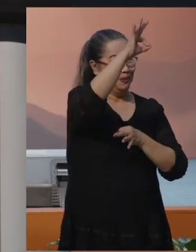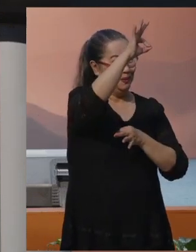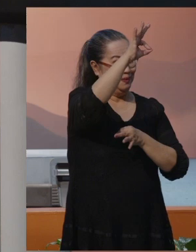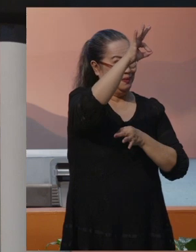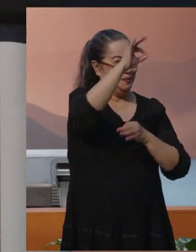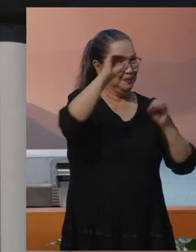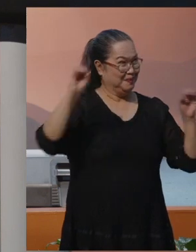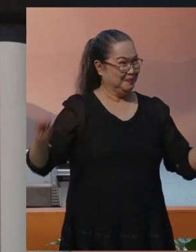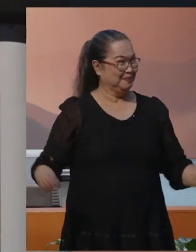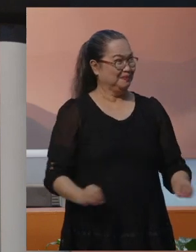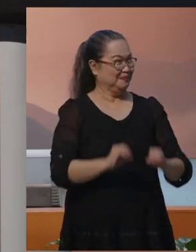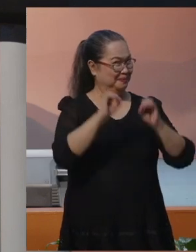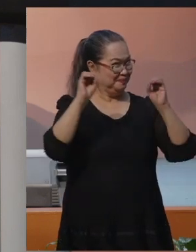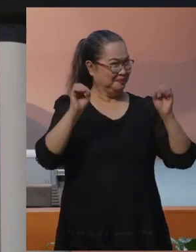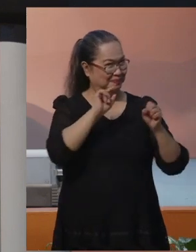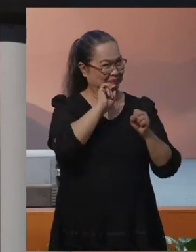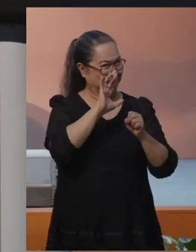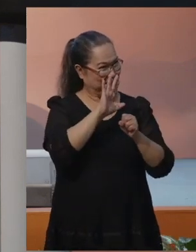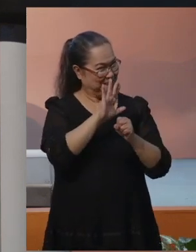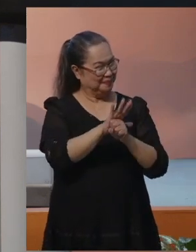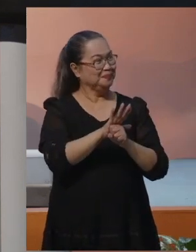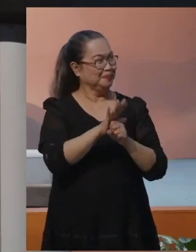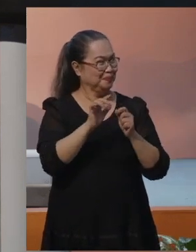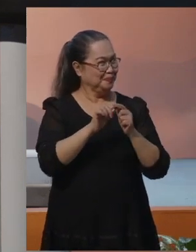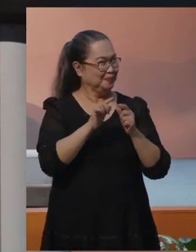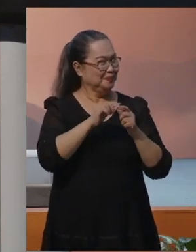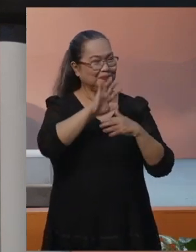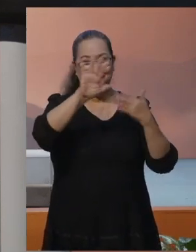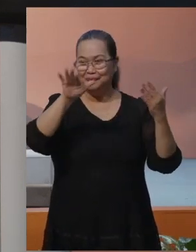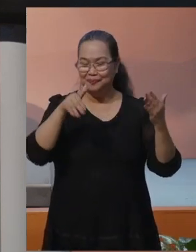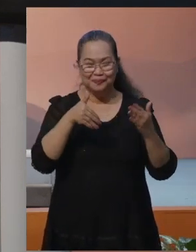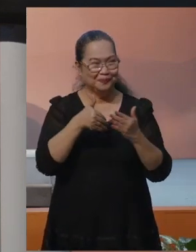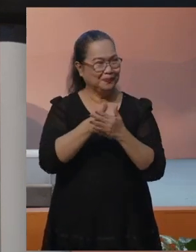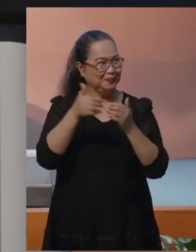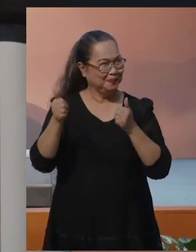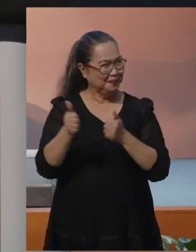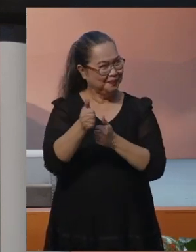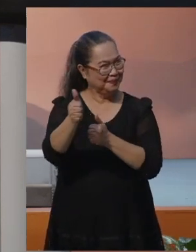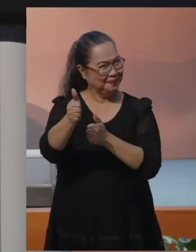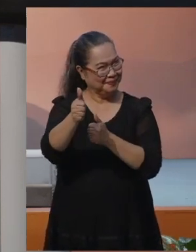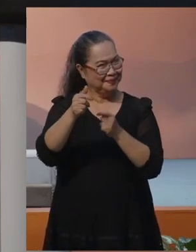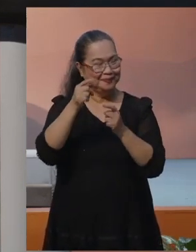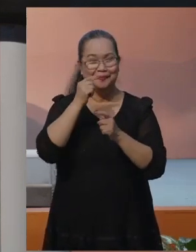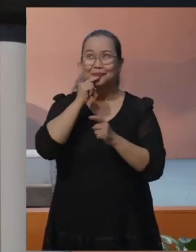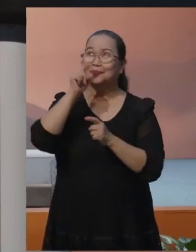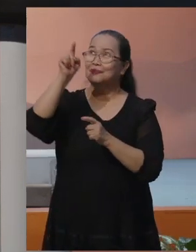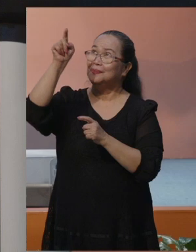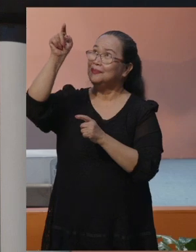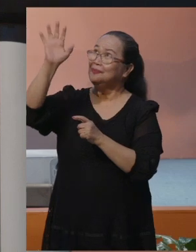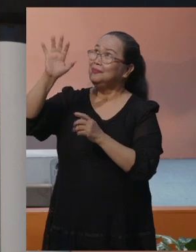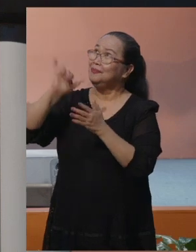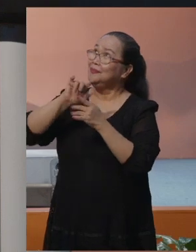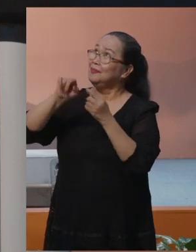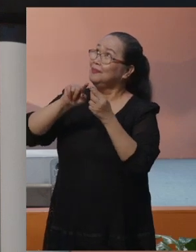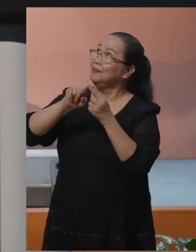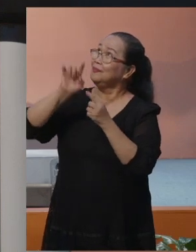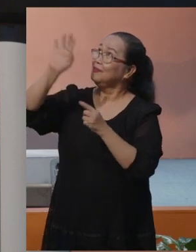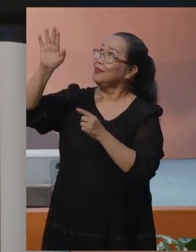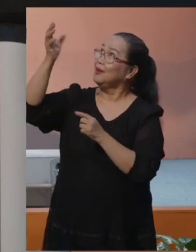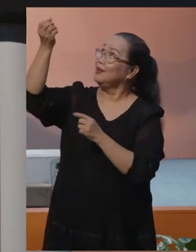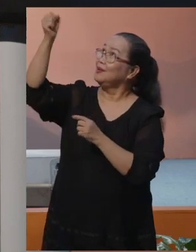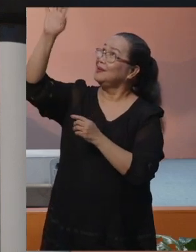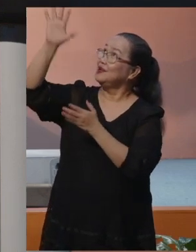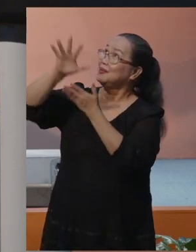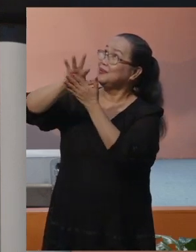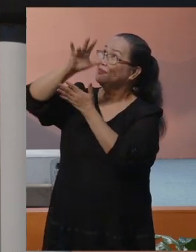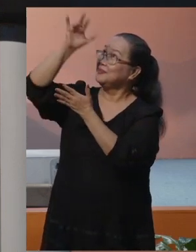O Jesus, Thou hast promised to all who follow Thee, that where Thou art